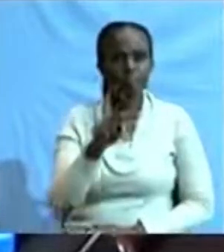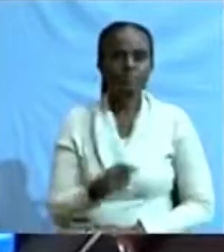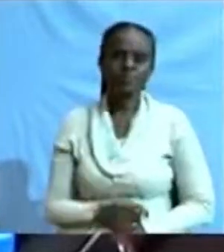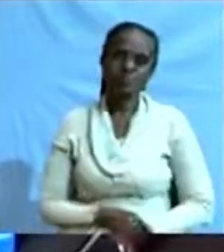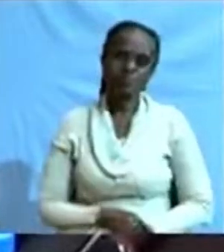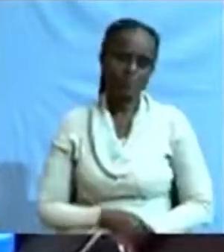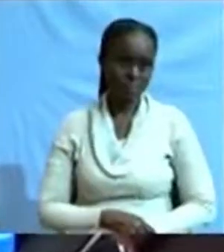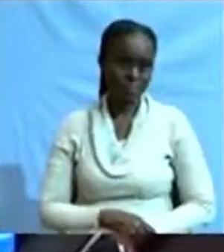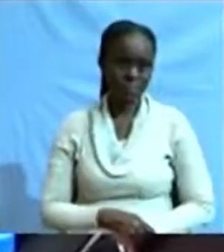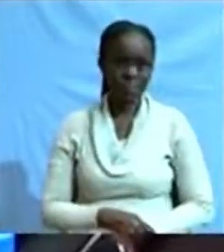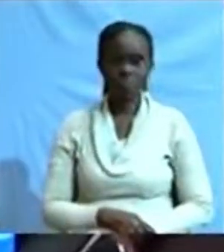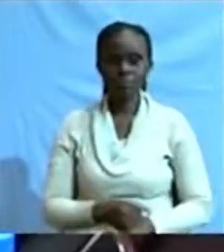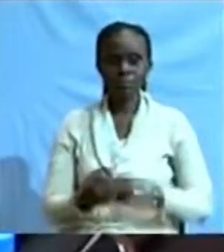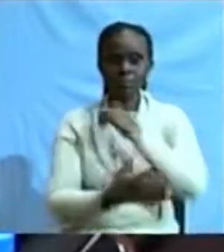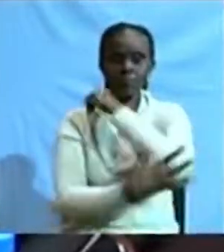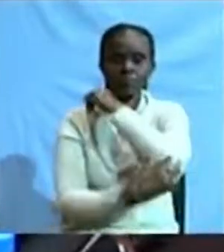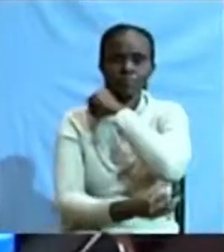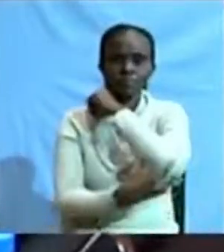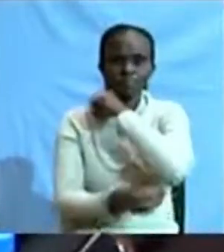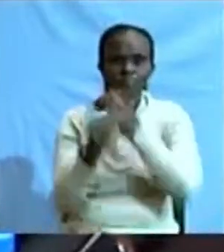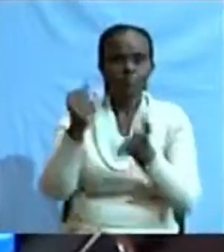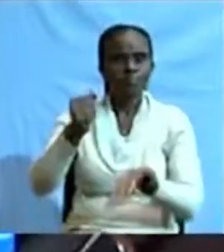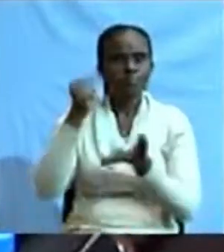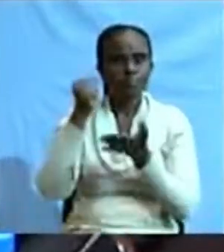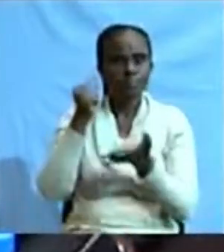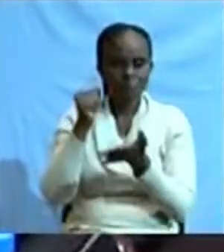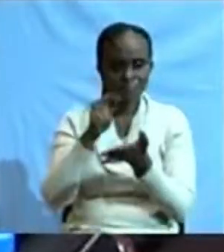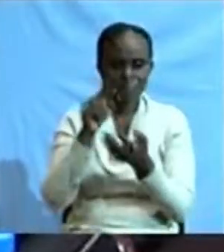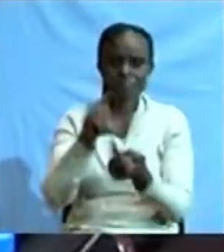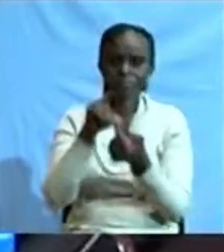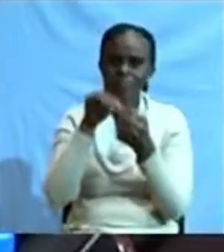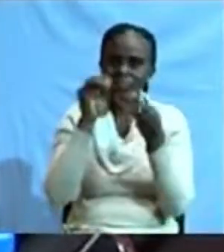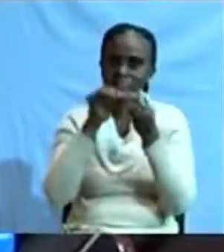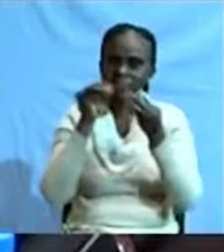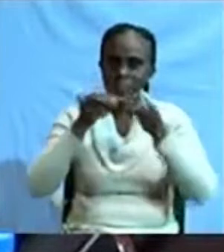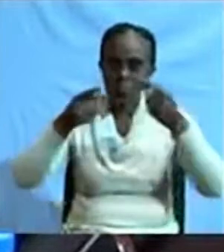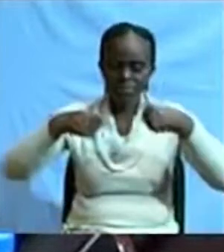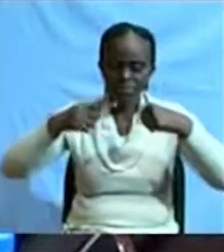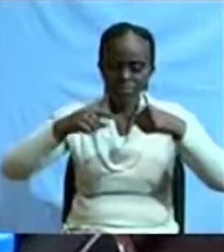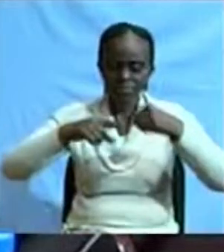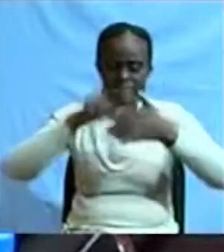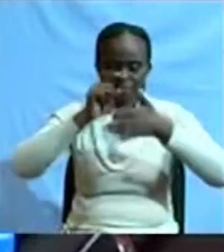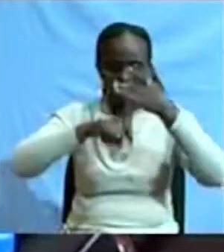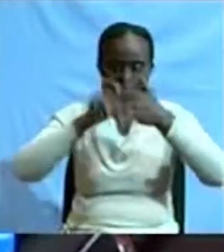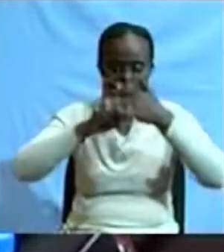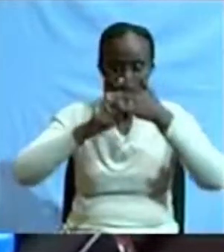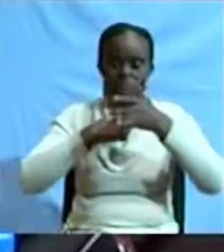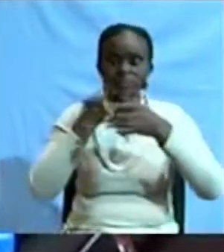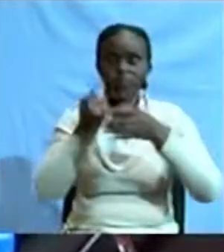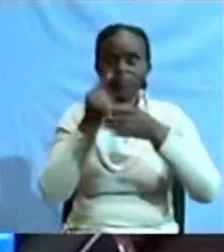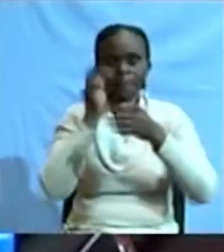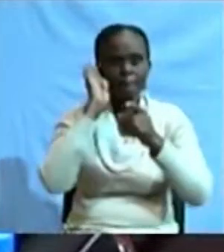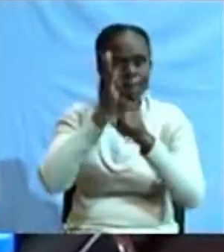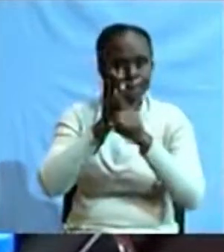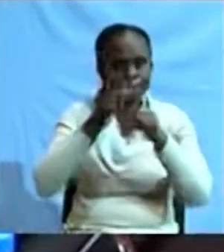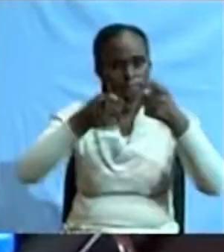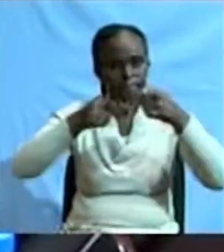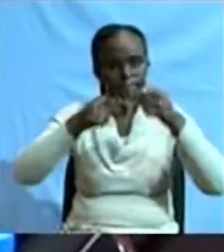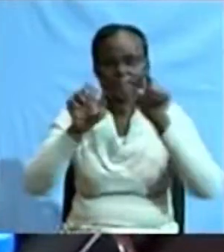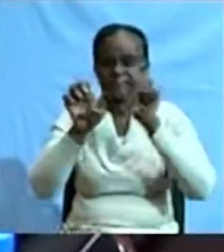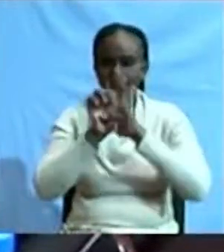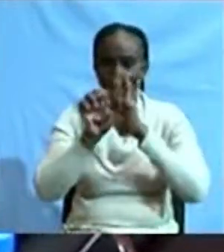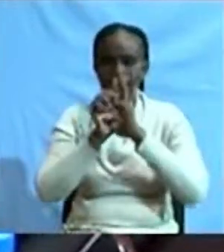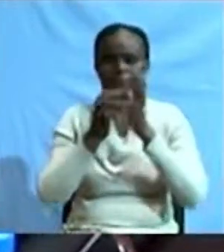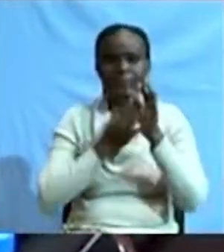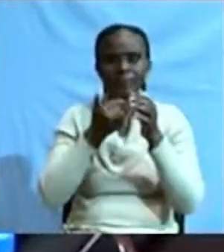the poor performance of the budget, especially on local taxes, and I'll just deal with local taxes just like my